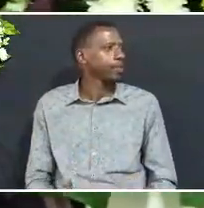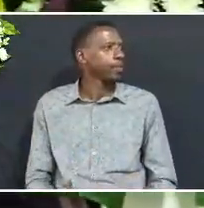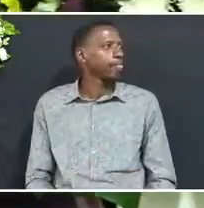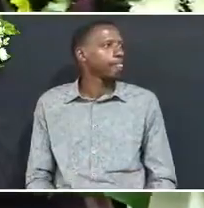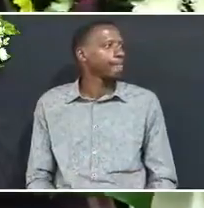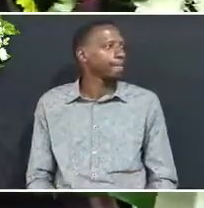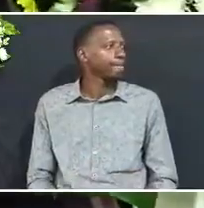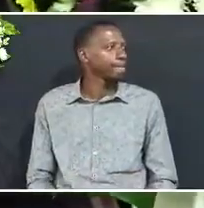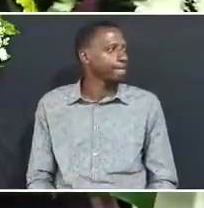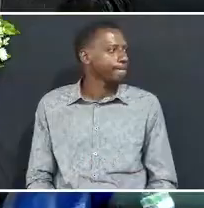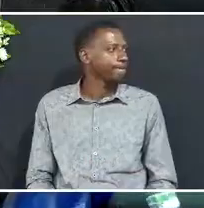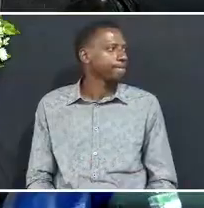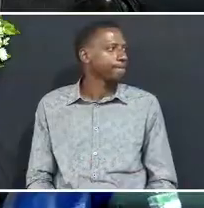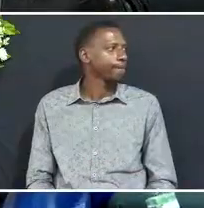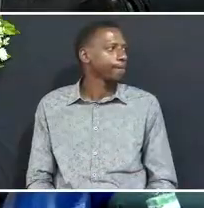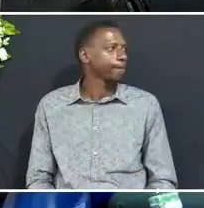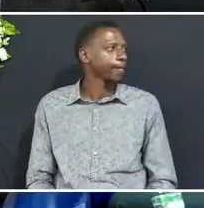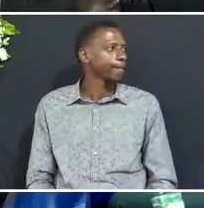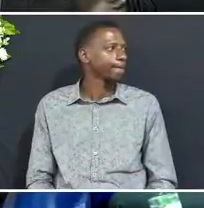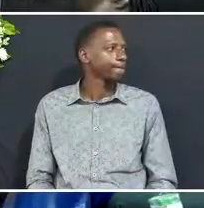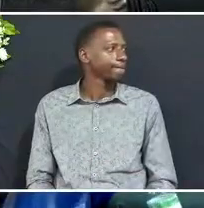From here, this front?